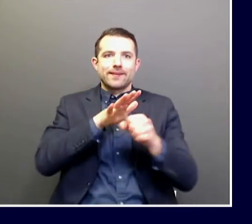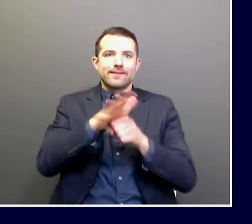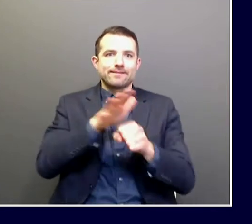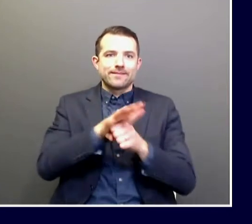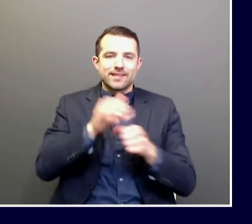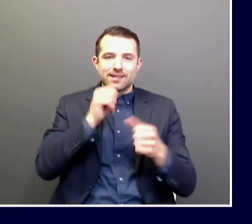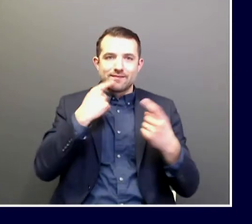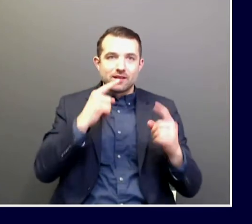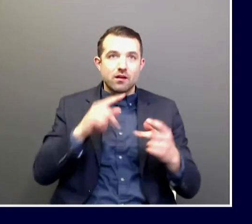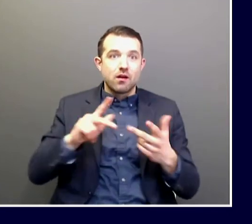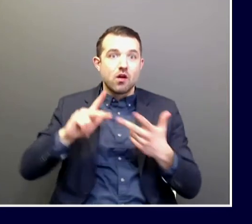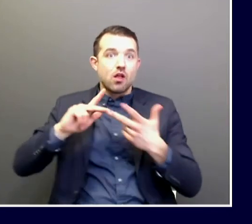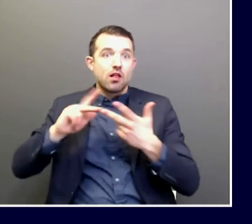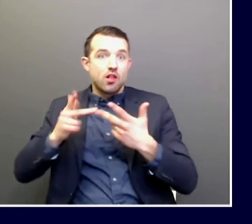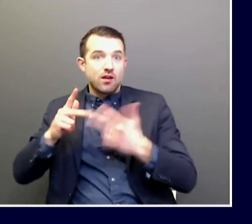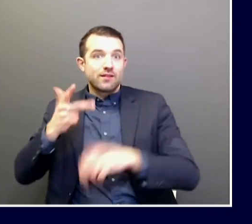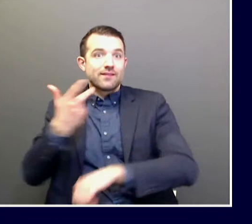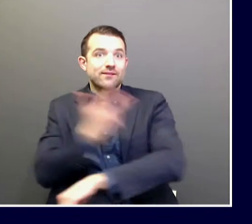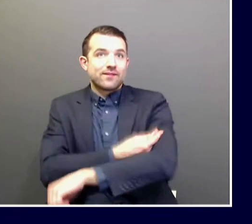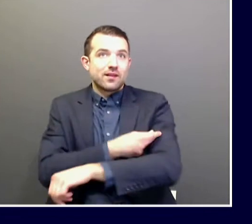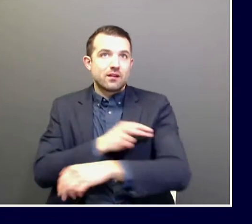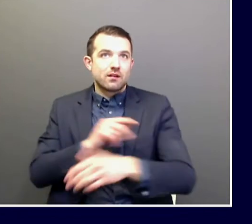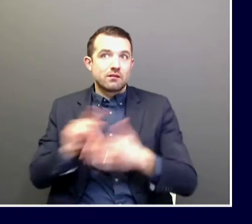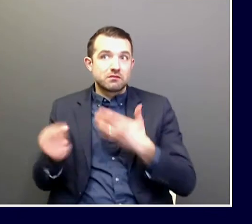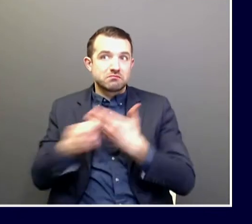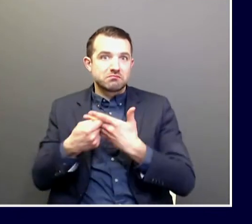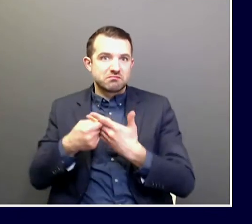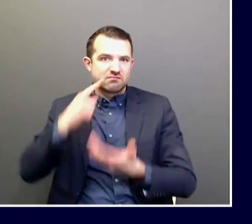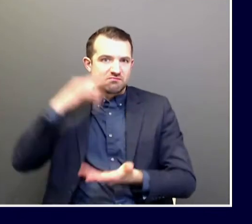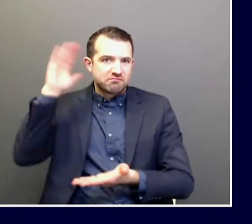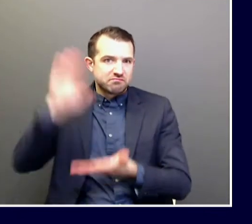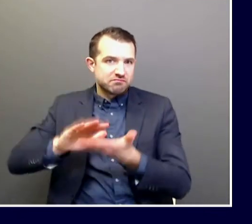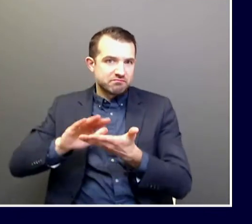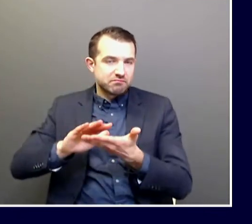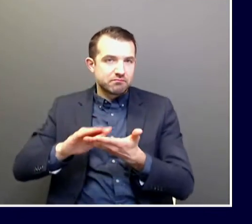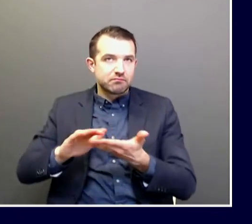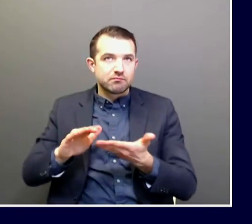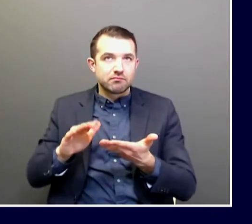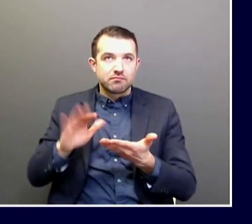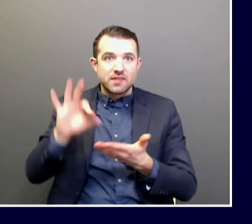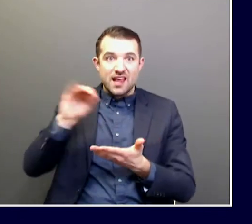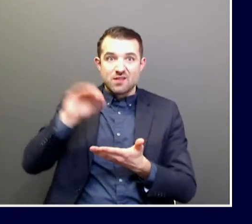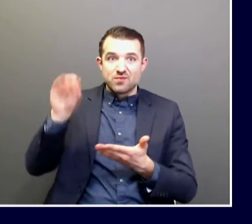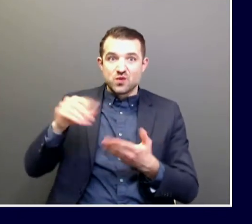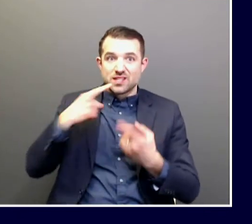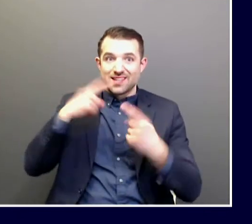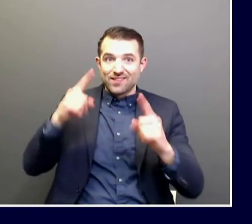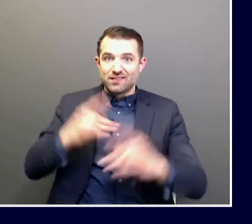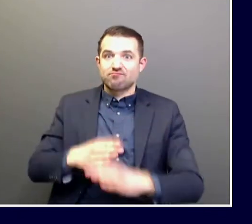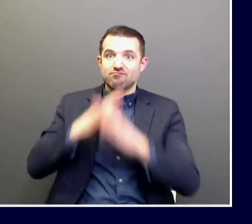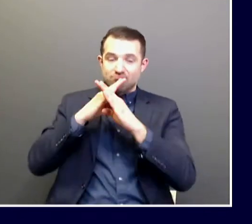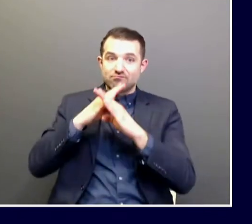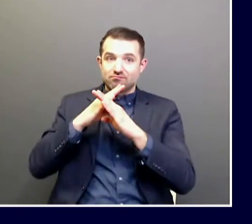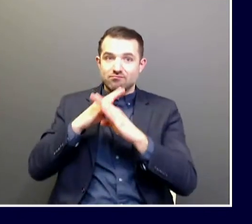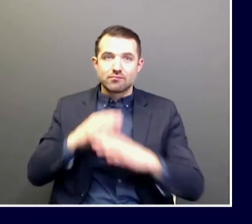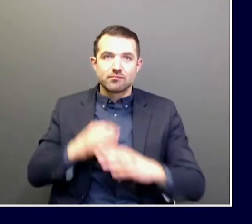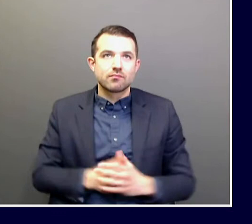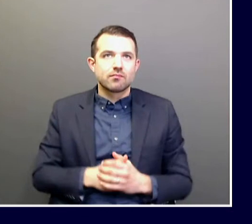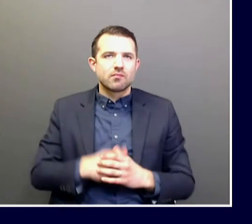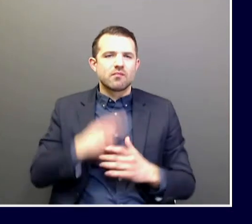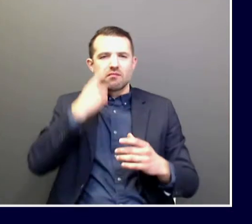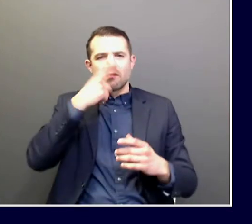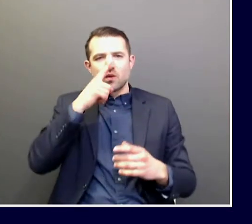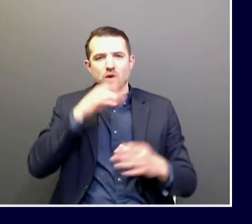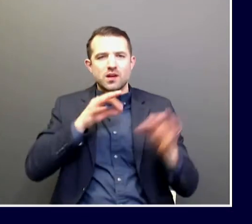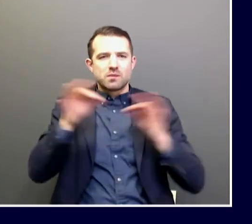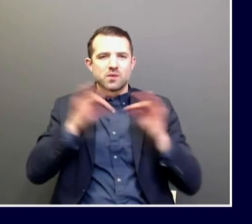90% in terms of preventing, I believe it was hospitalization. Can you explain why that is? And